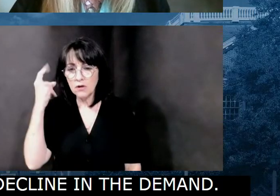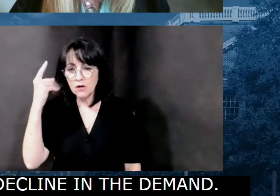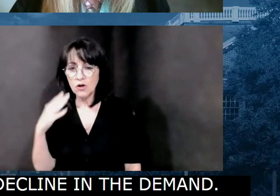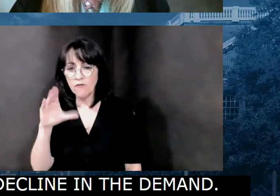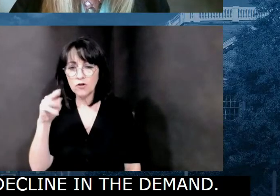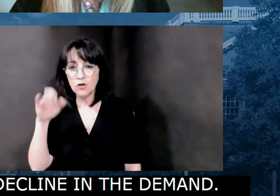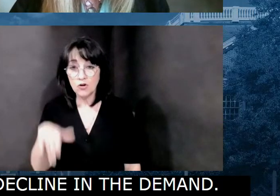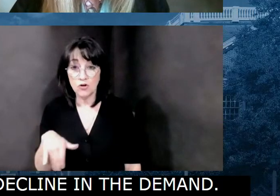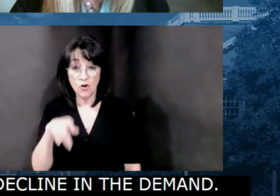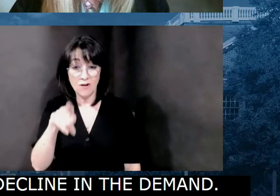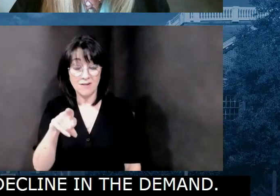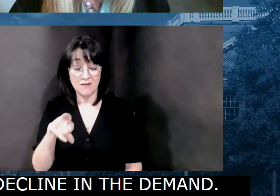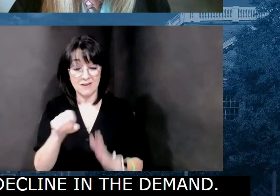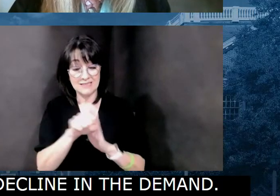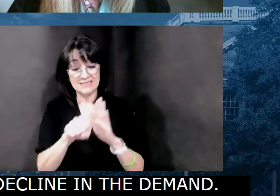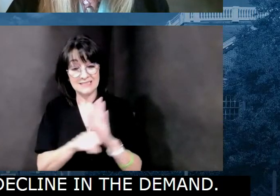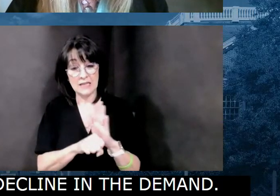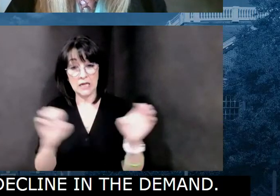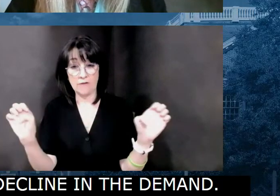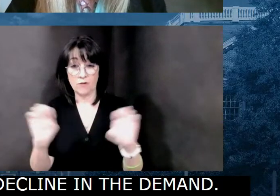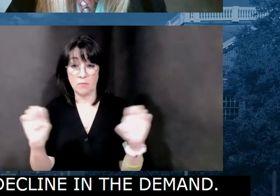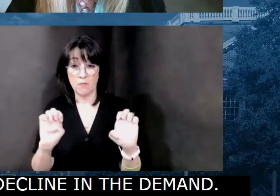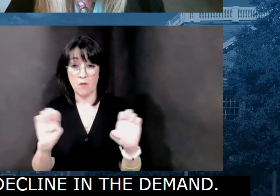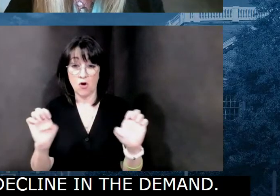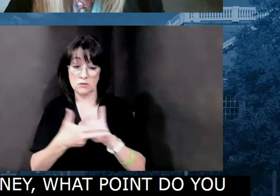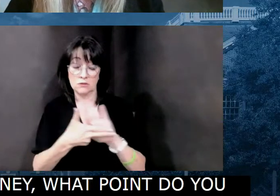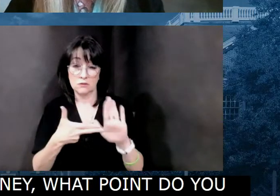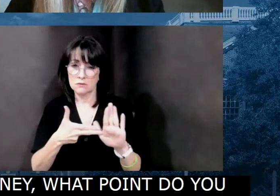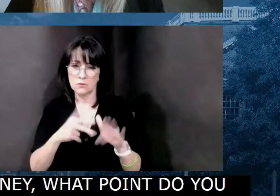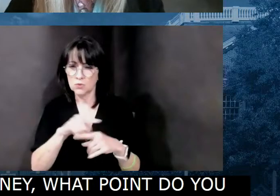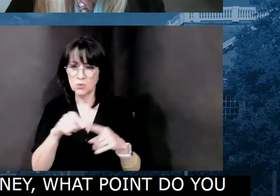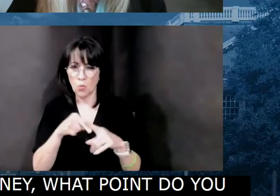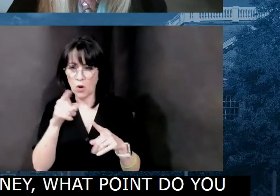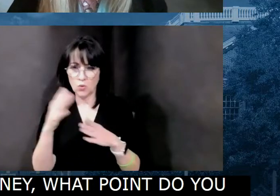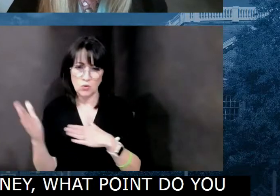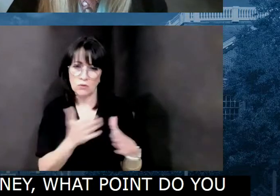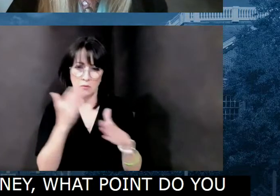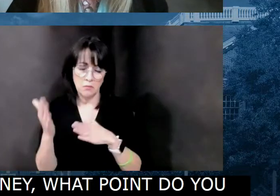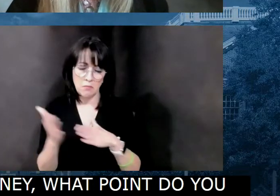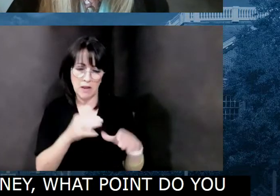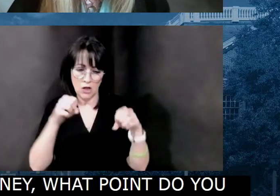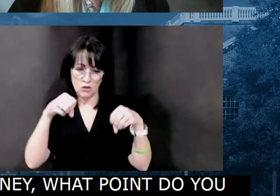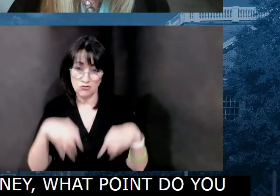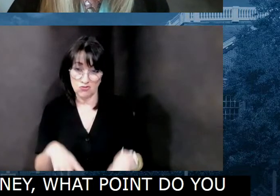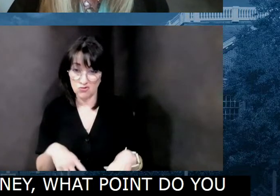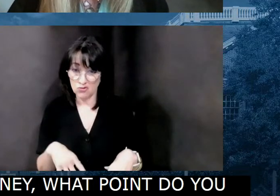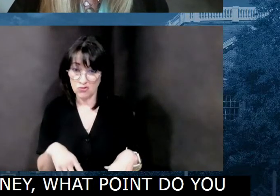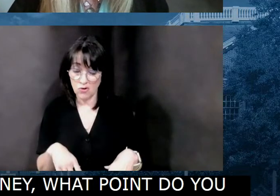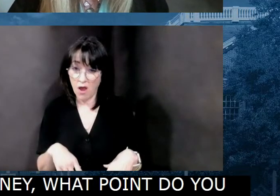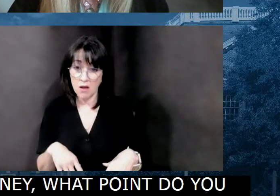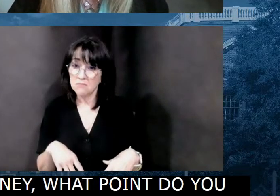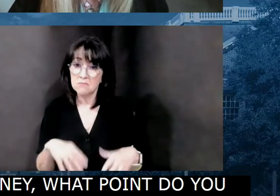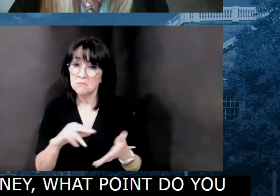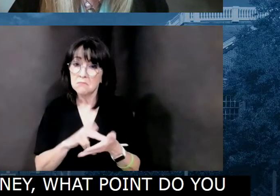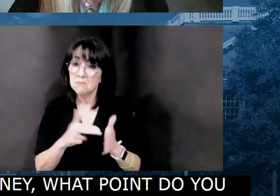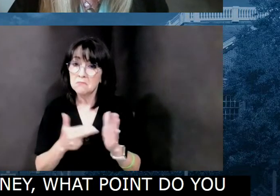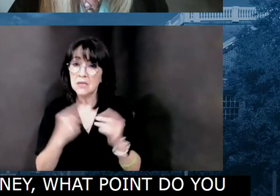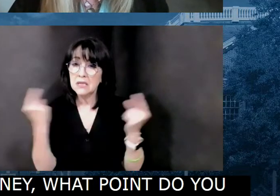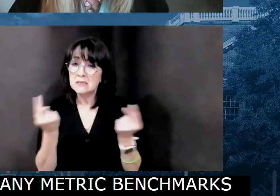there any metric benchmarks that you are shooting for? Yeah, so we've answered this a number of times. We